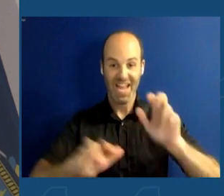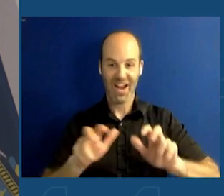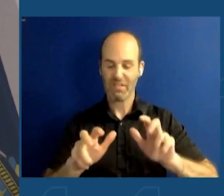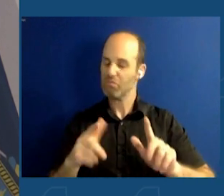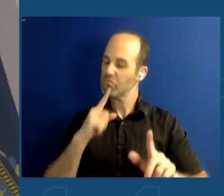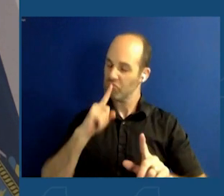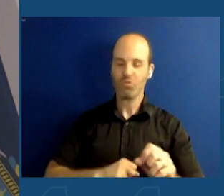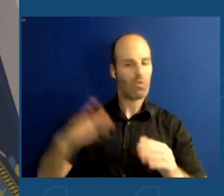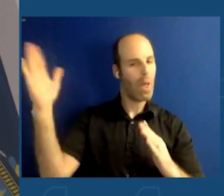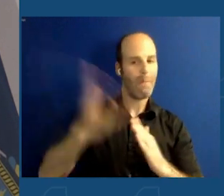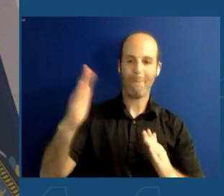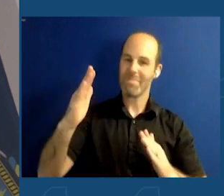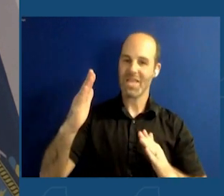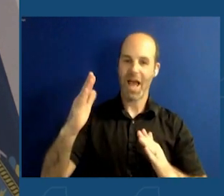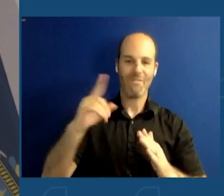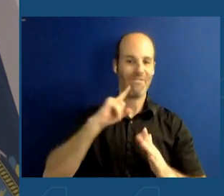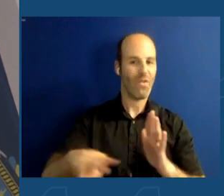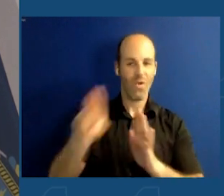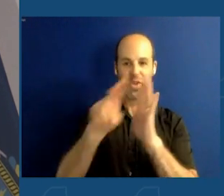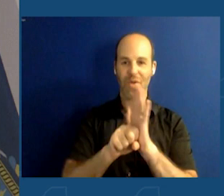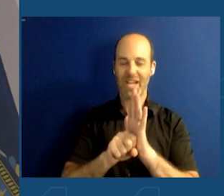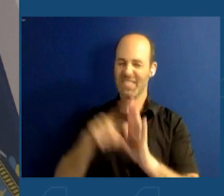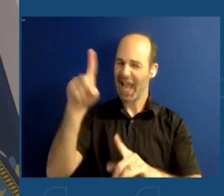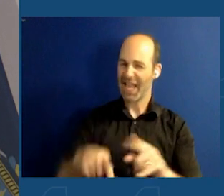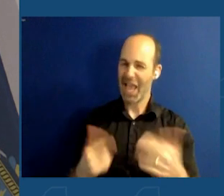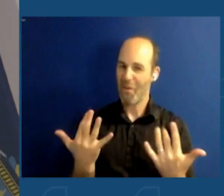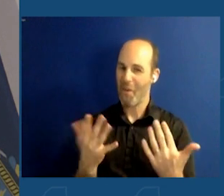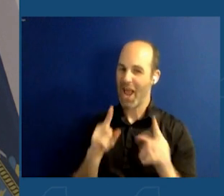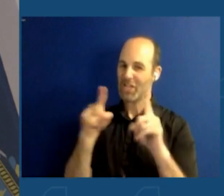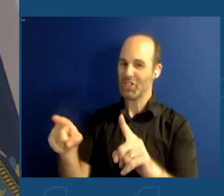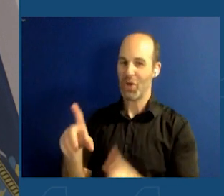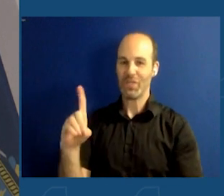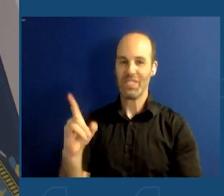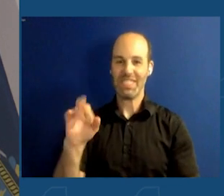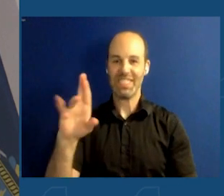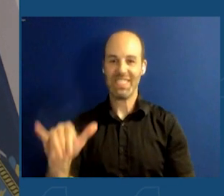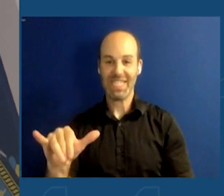country. I can't wait to go to the Dairy Building. It's my favorite. I'm